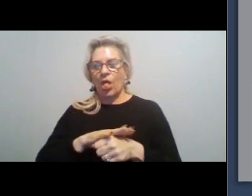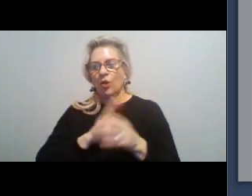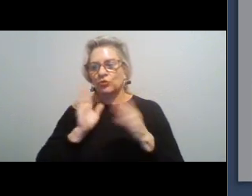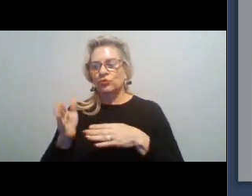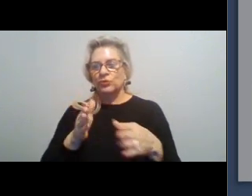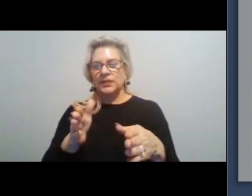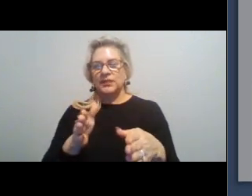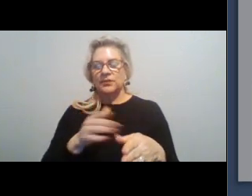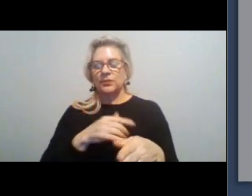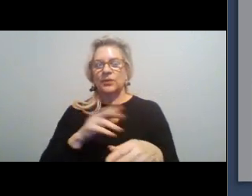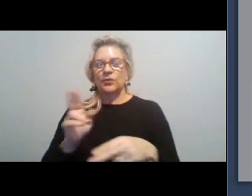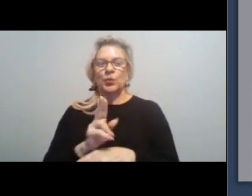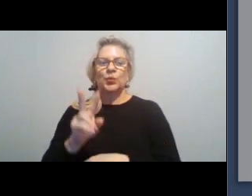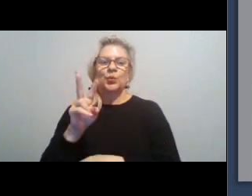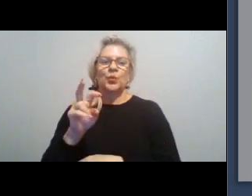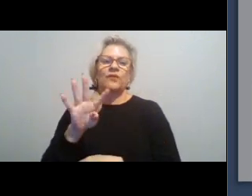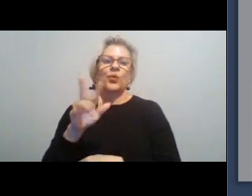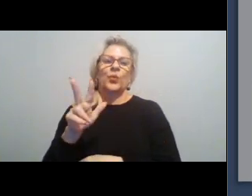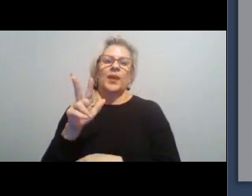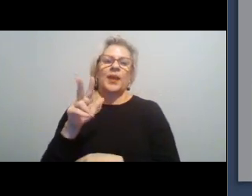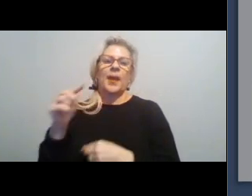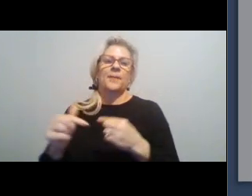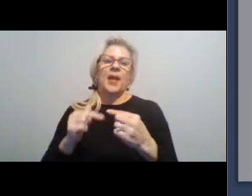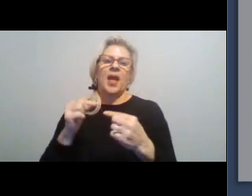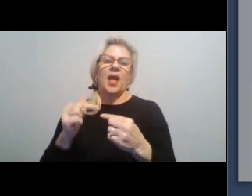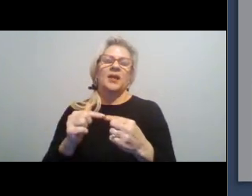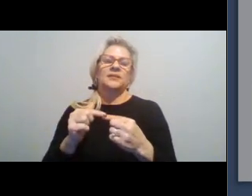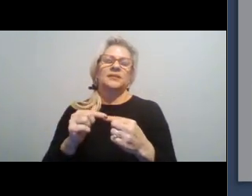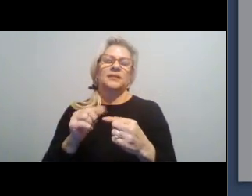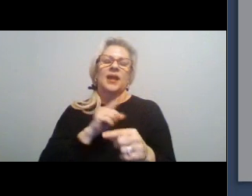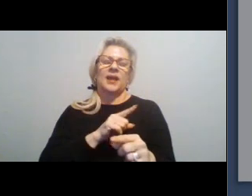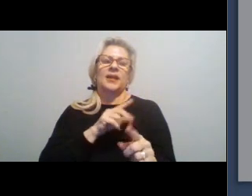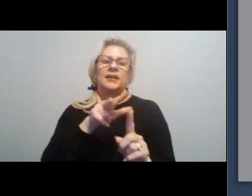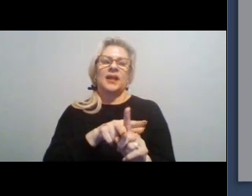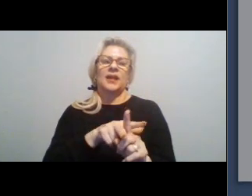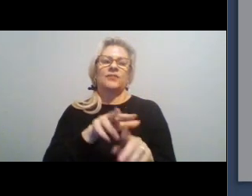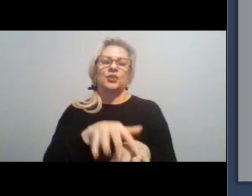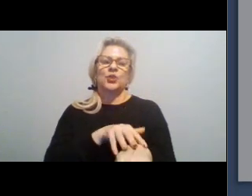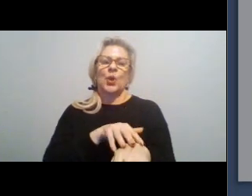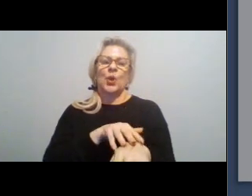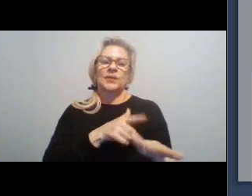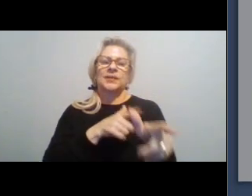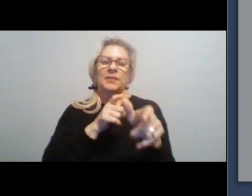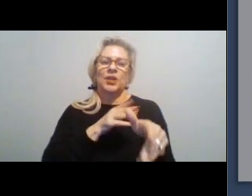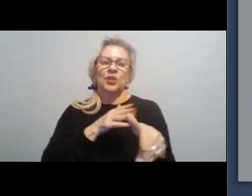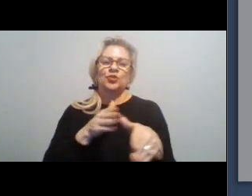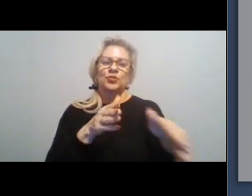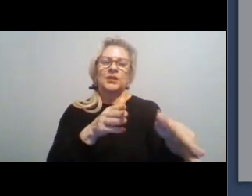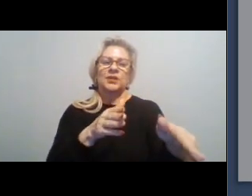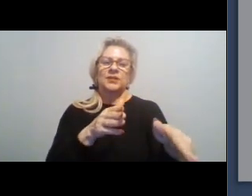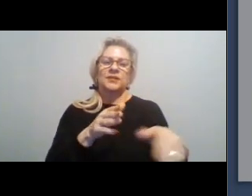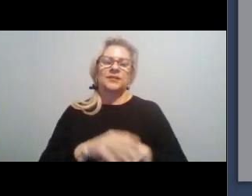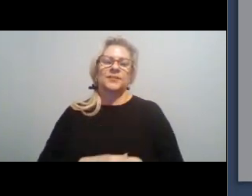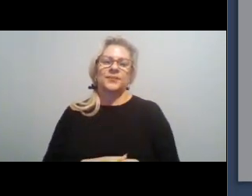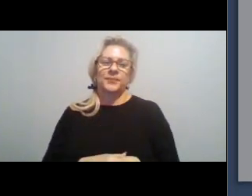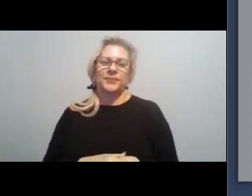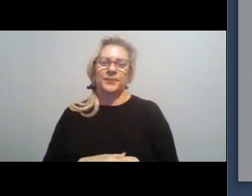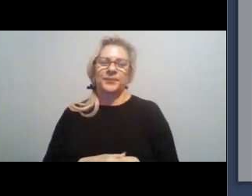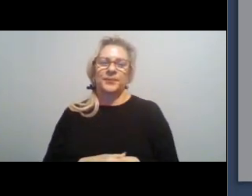taken 243 miles of those roadways and designated them as slow-speed streets for micromobility.